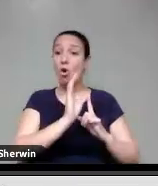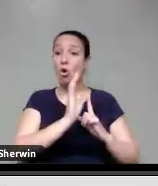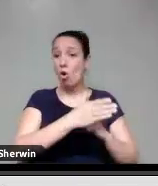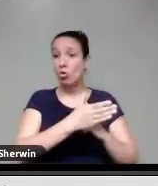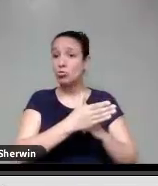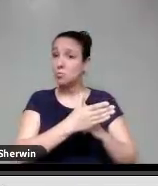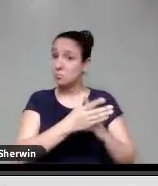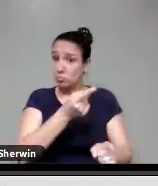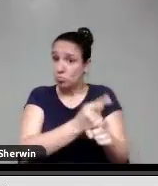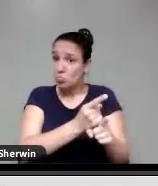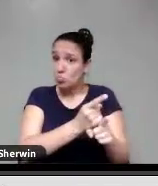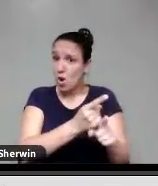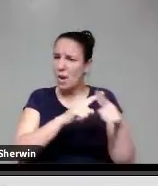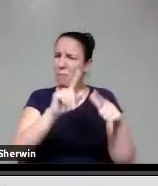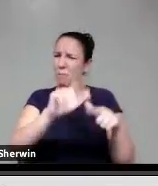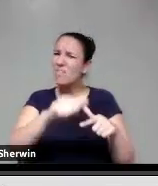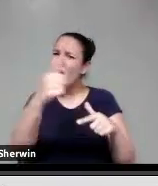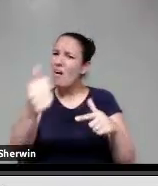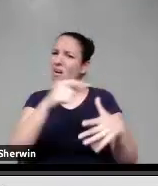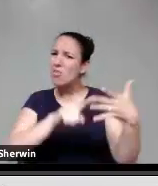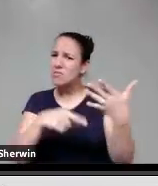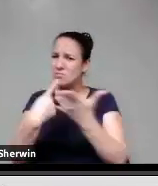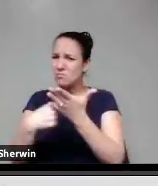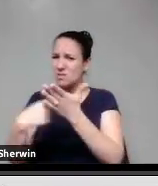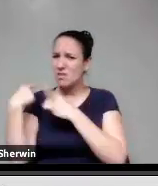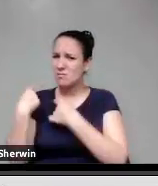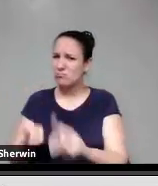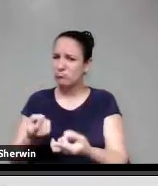other ones have we talked about along the way?